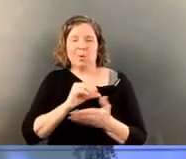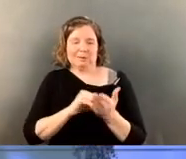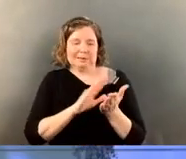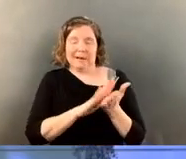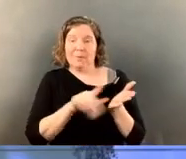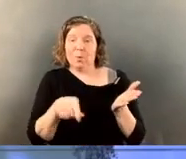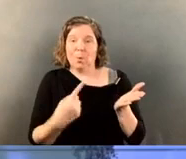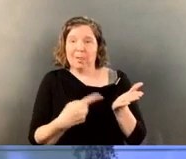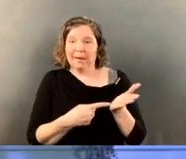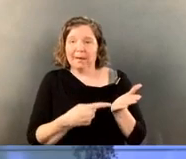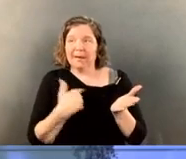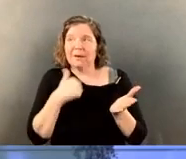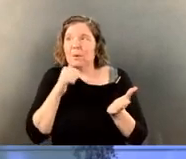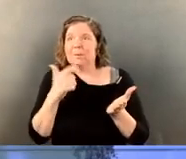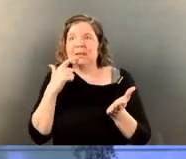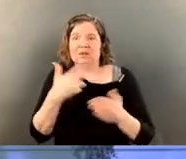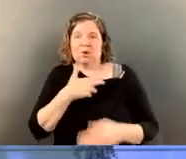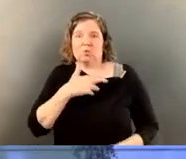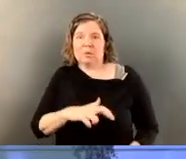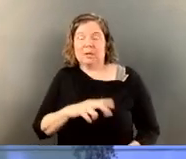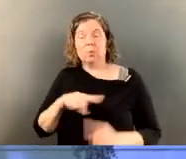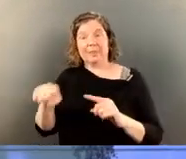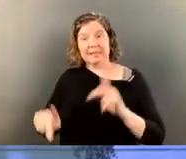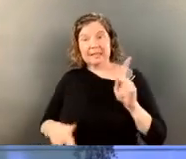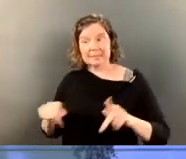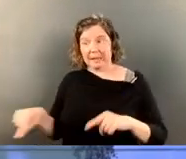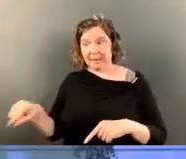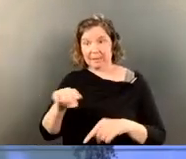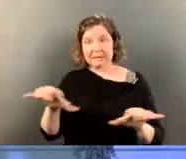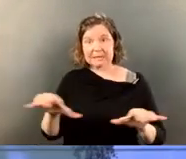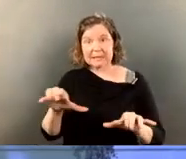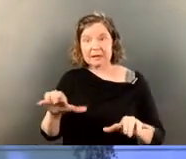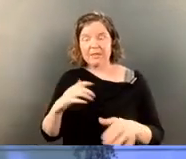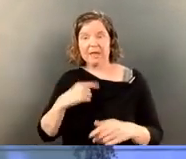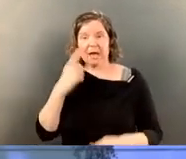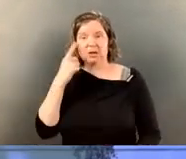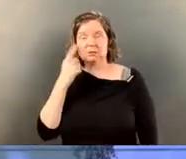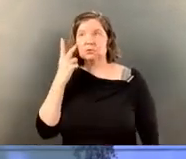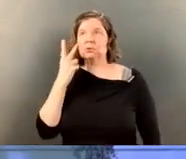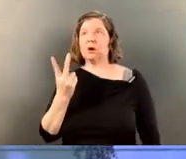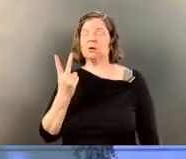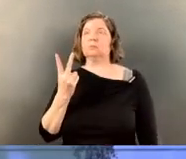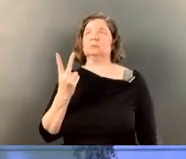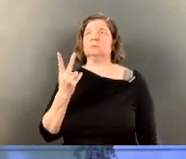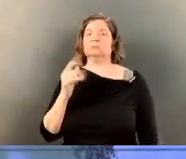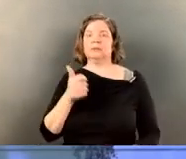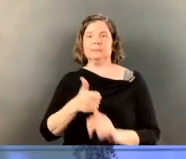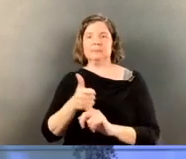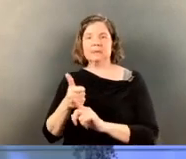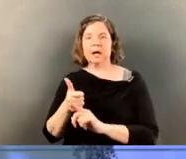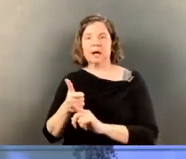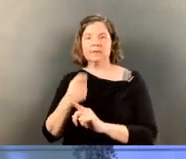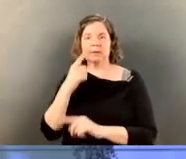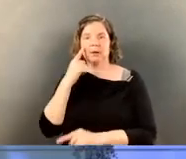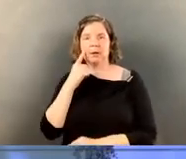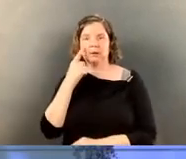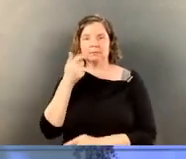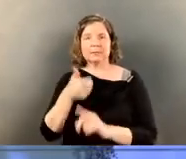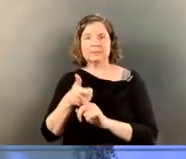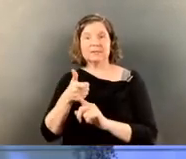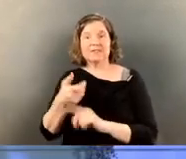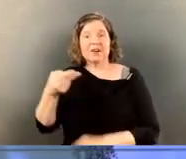document. I don't just believe in a religion. What these people did, they all saw Jesus themselves. They were eyewitnesses